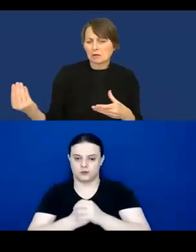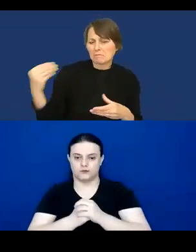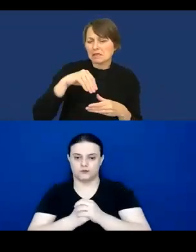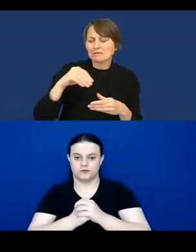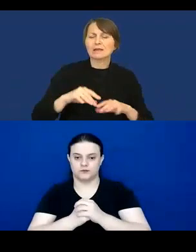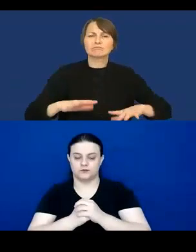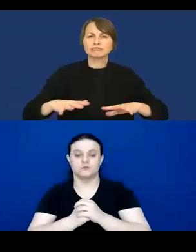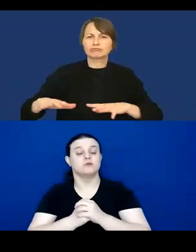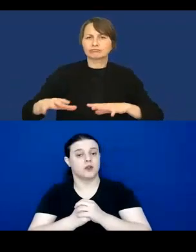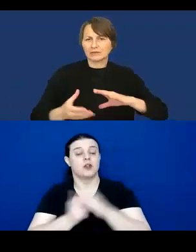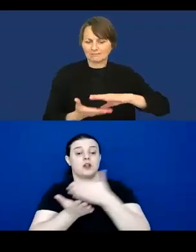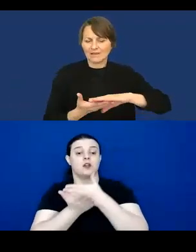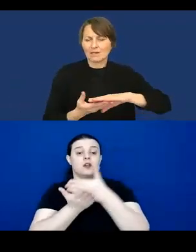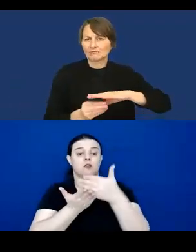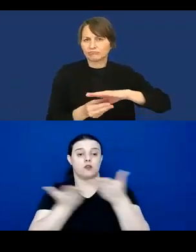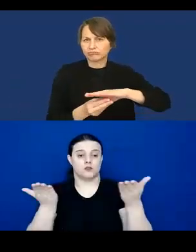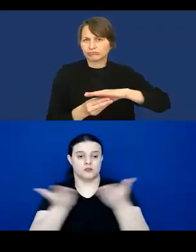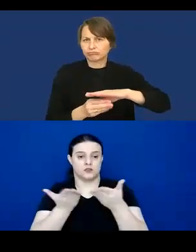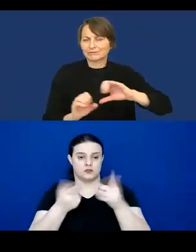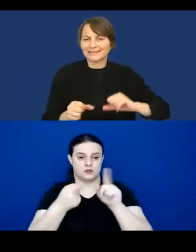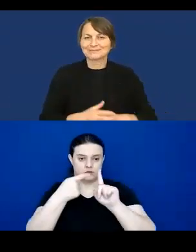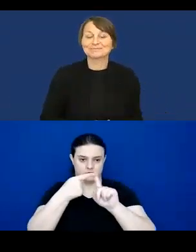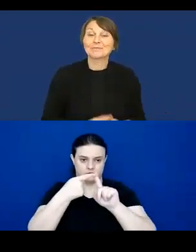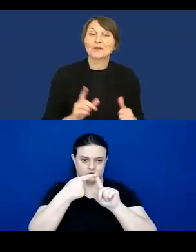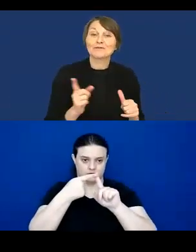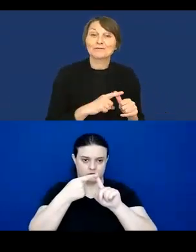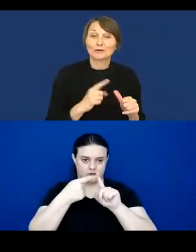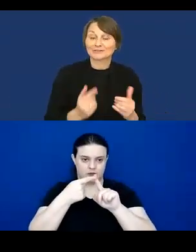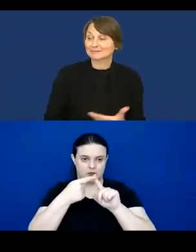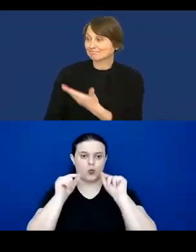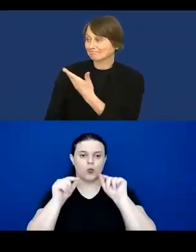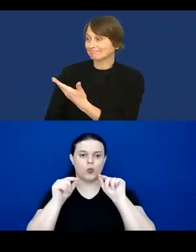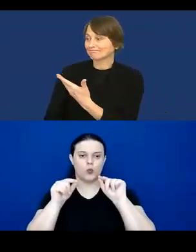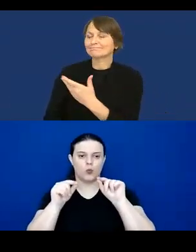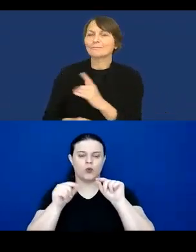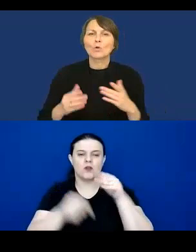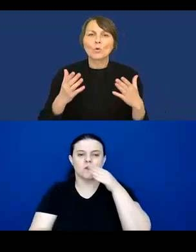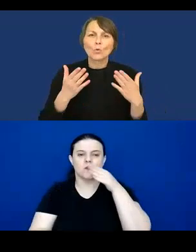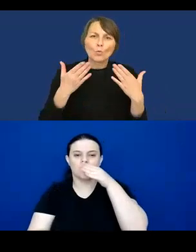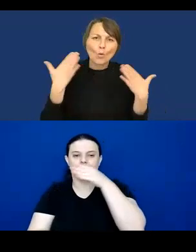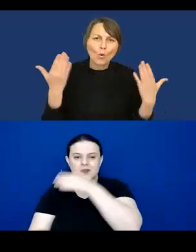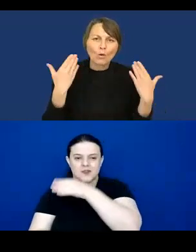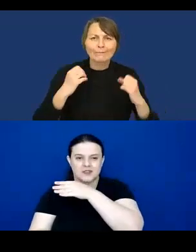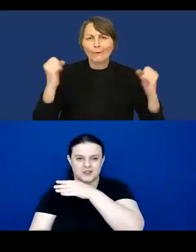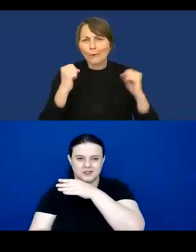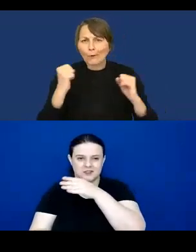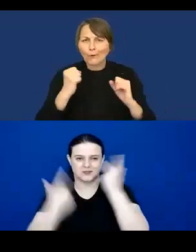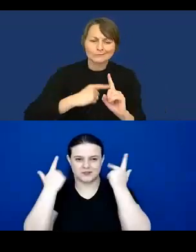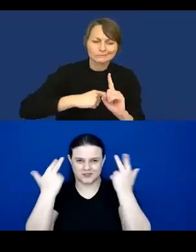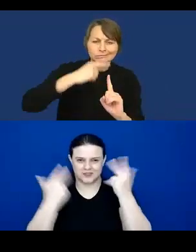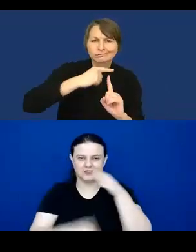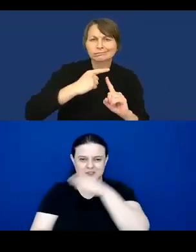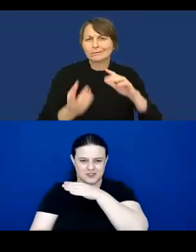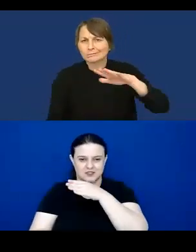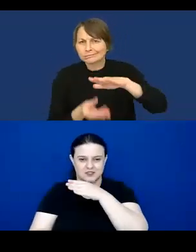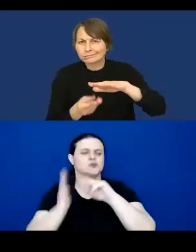will start with thermal perception and some illusions. So if you have a stimulus consisting